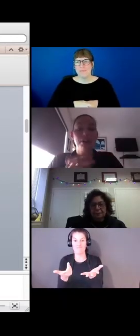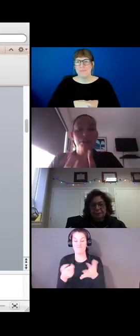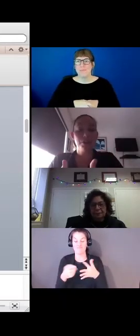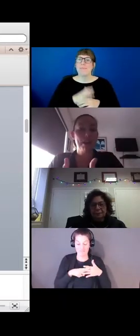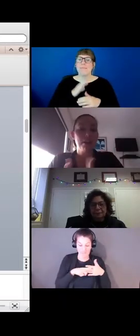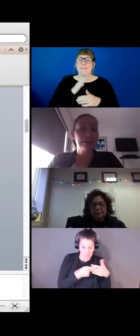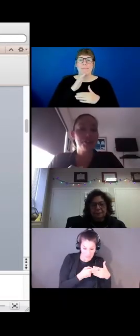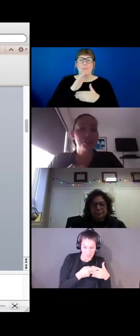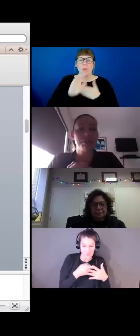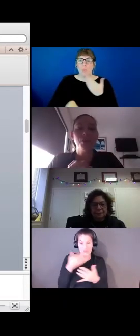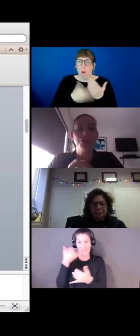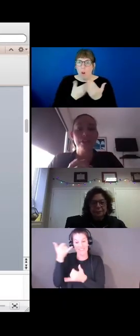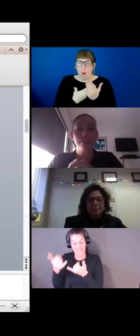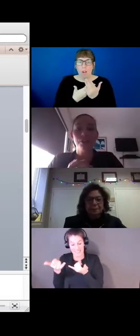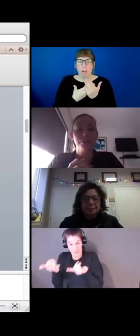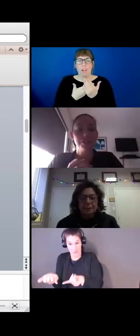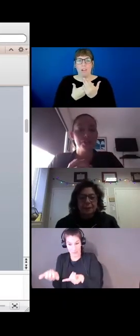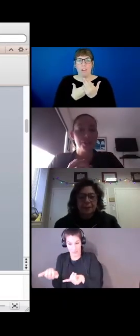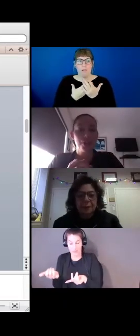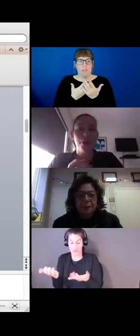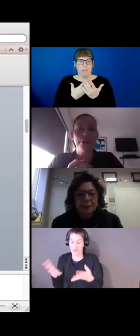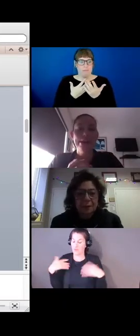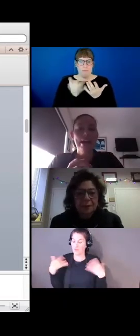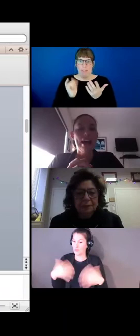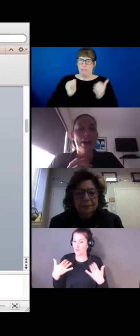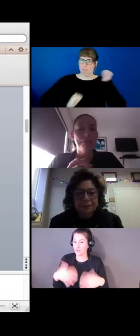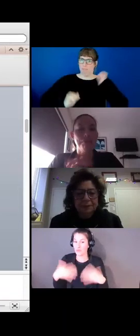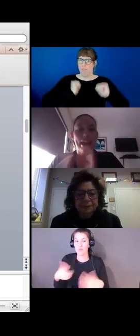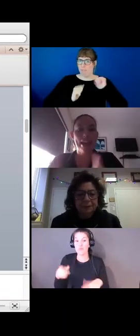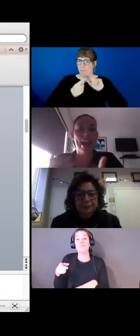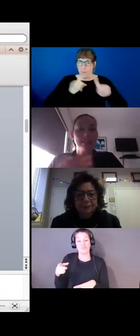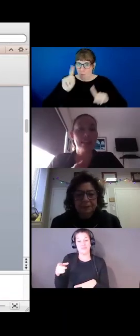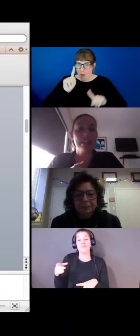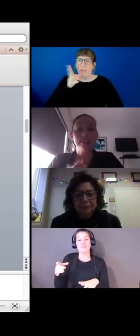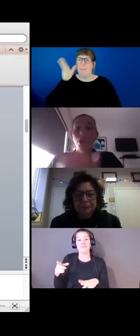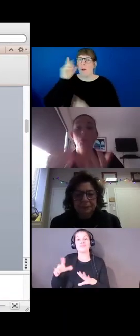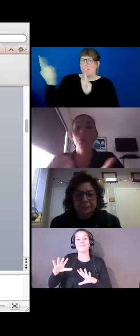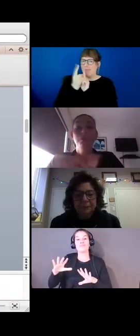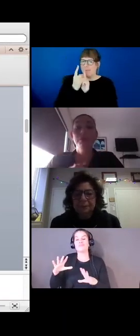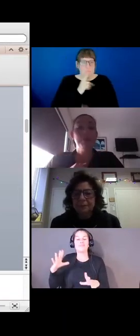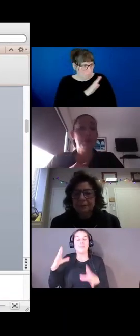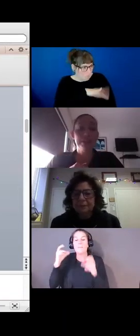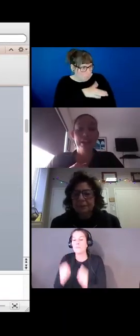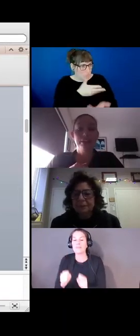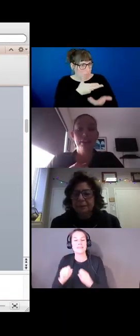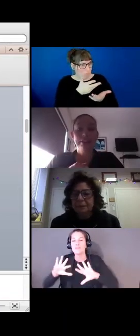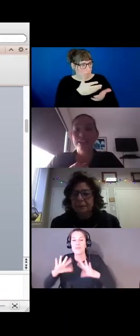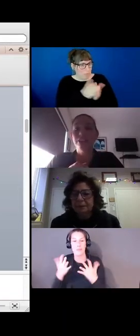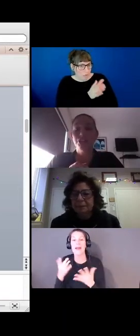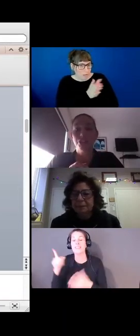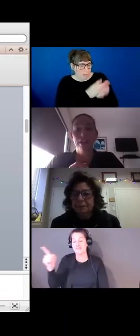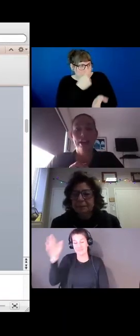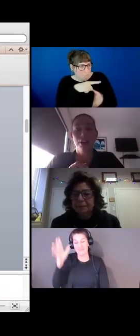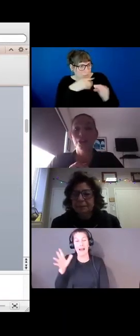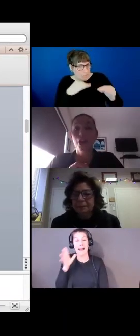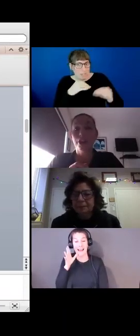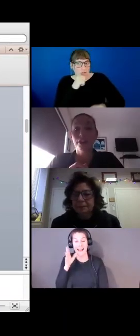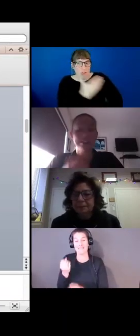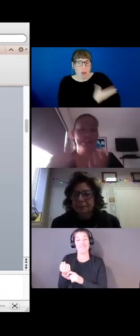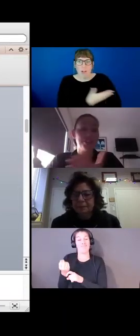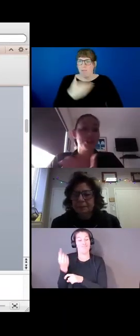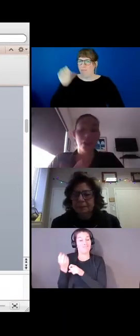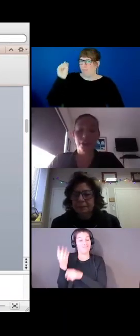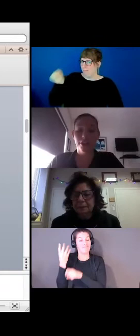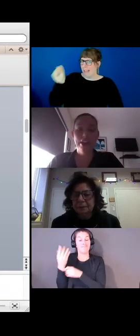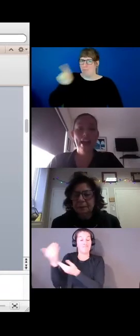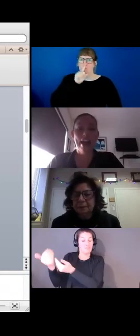came out of her parents just approaching us all those years ago and asking us, would we be willing to teach